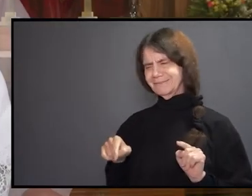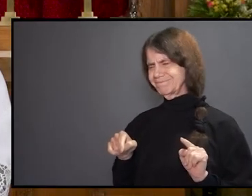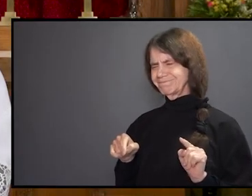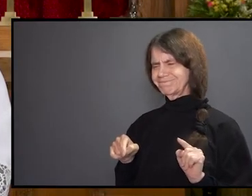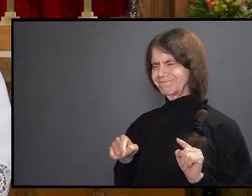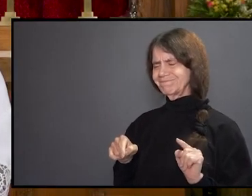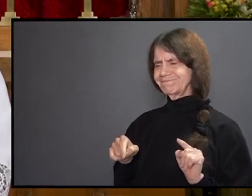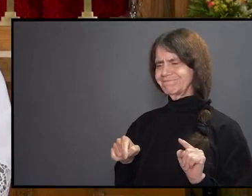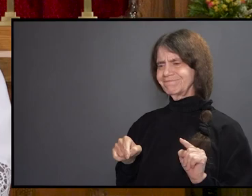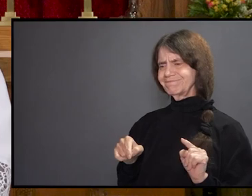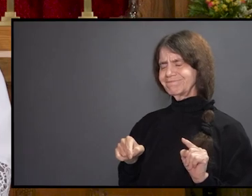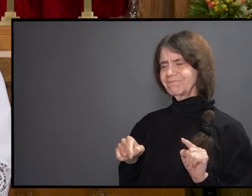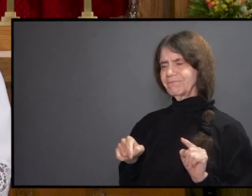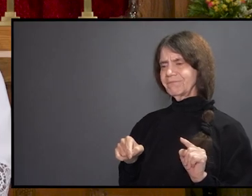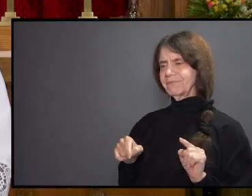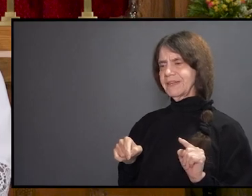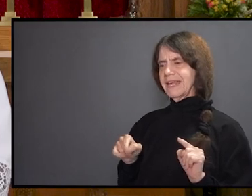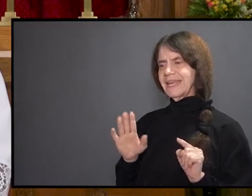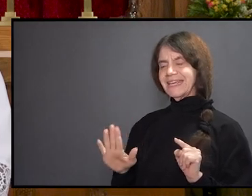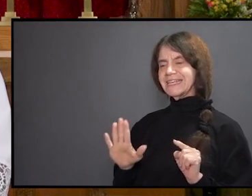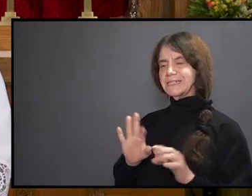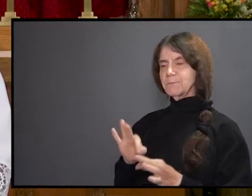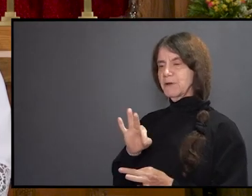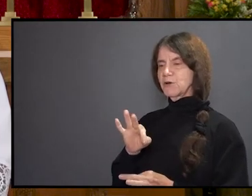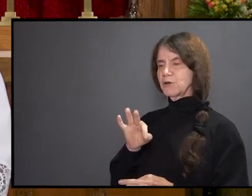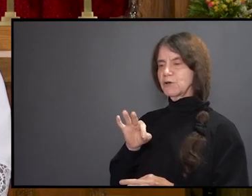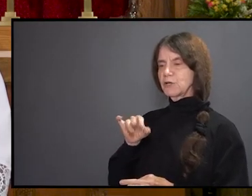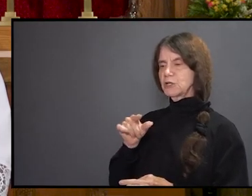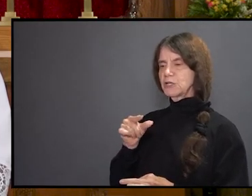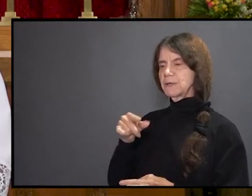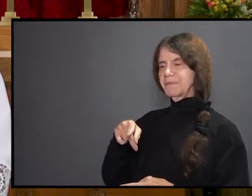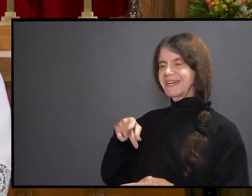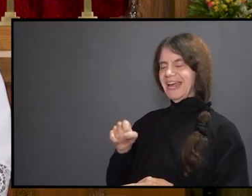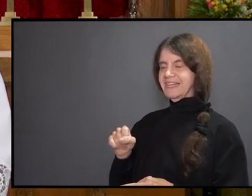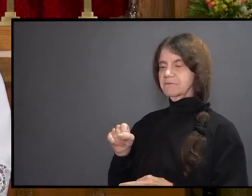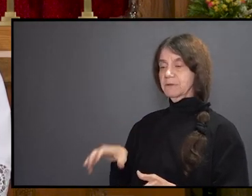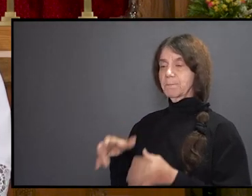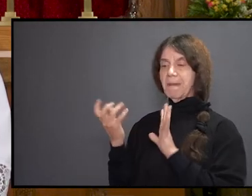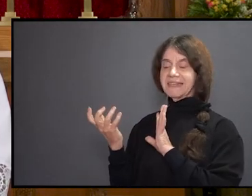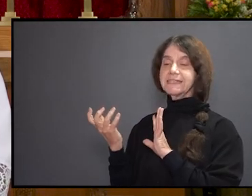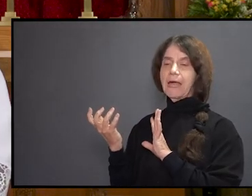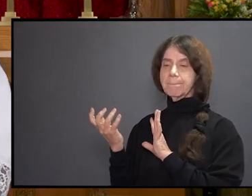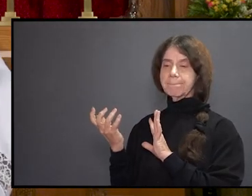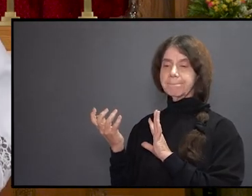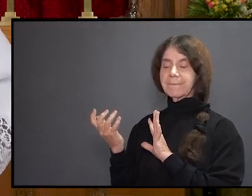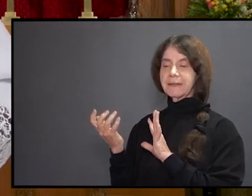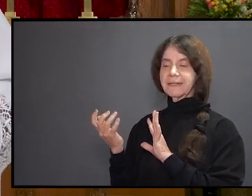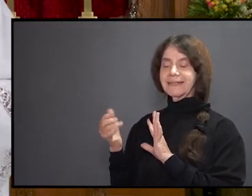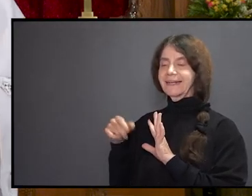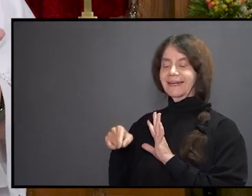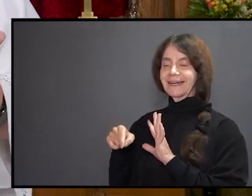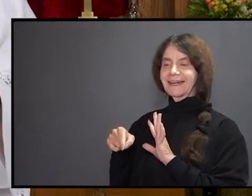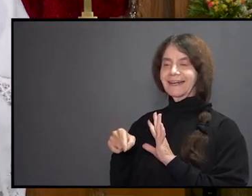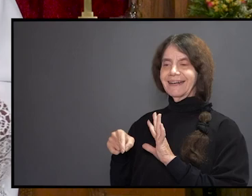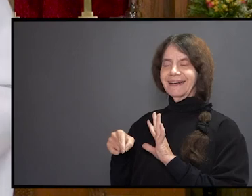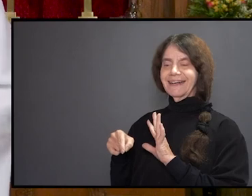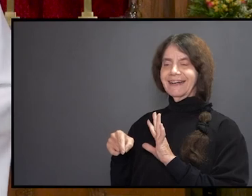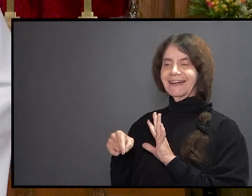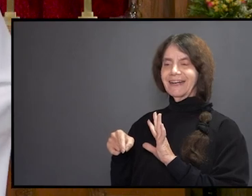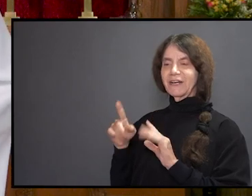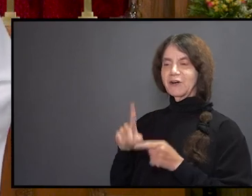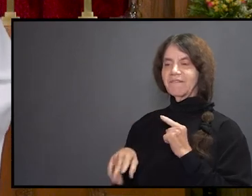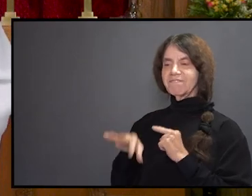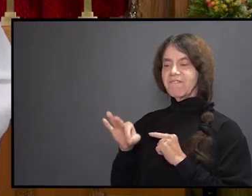Alas, his spiritual GPS was still on the fritz. It could not direct him the true